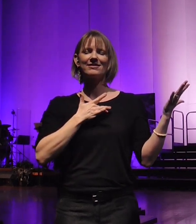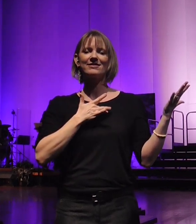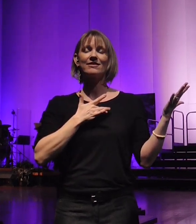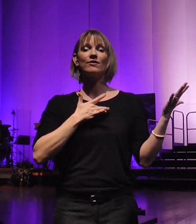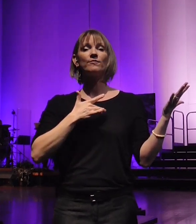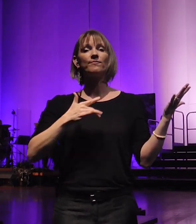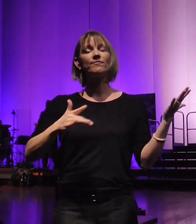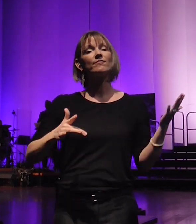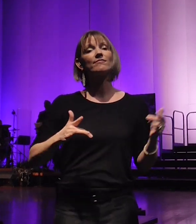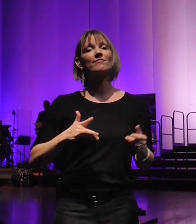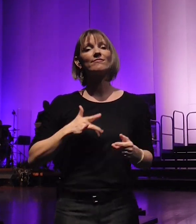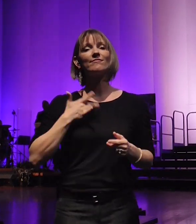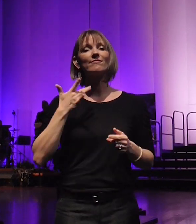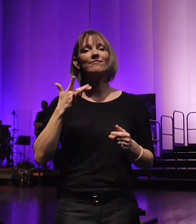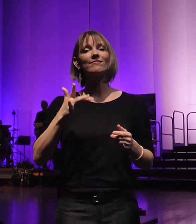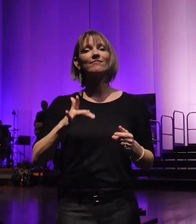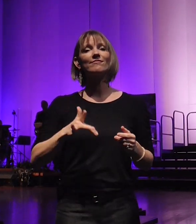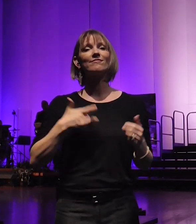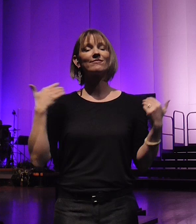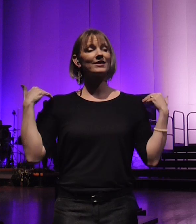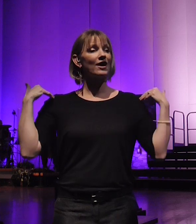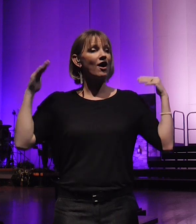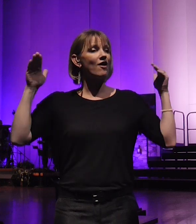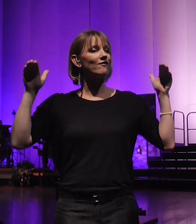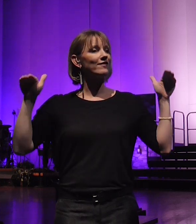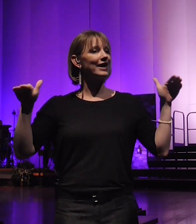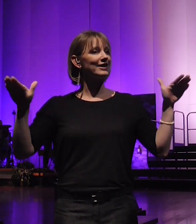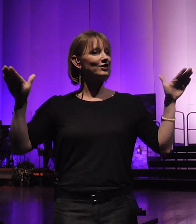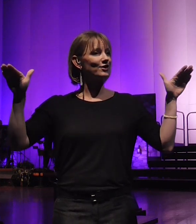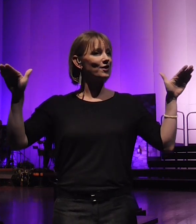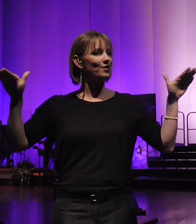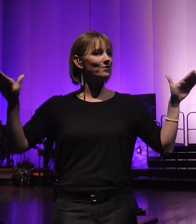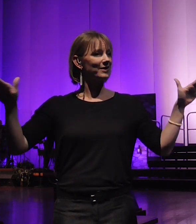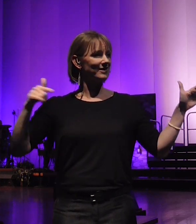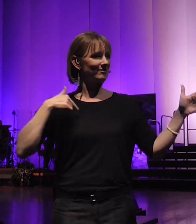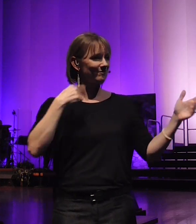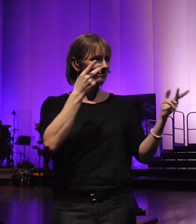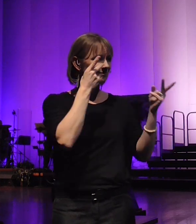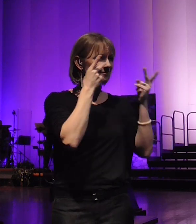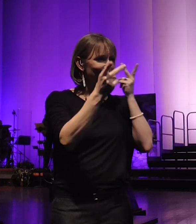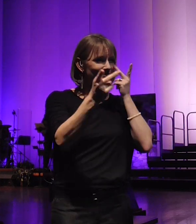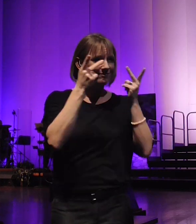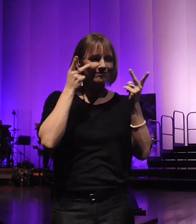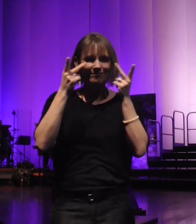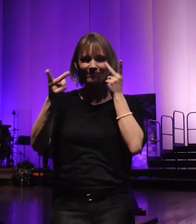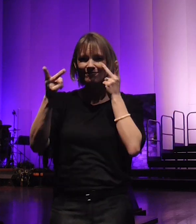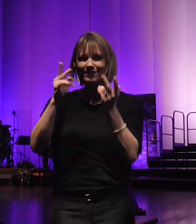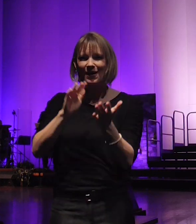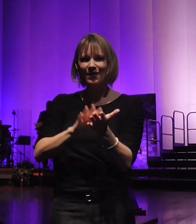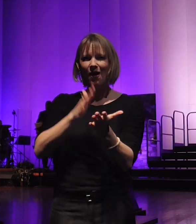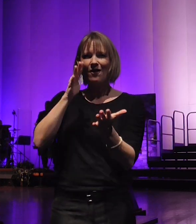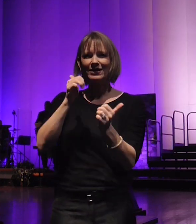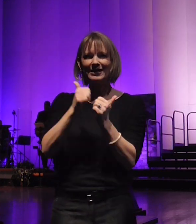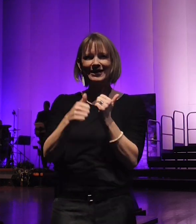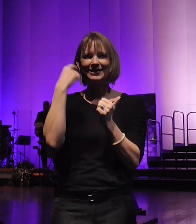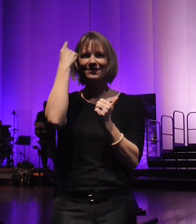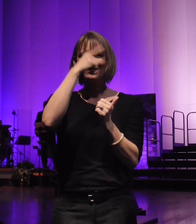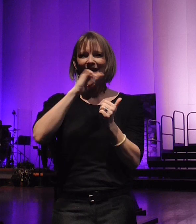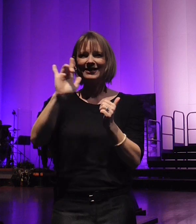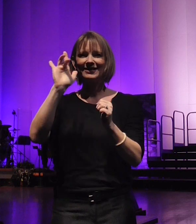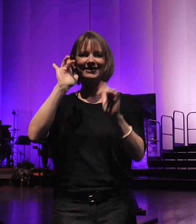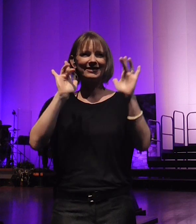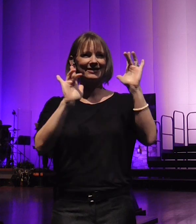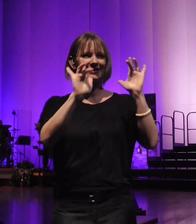grace. I can hear the brush of angel wings. I see glory on